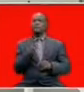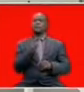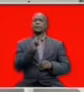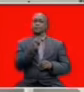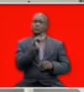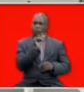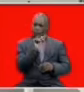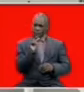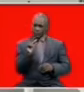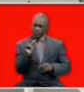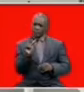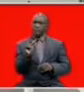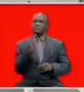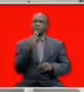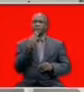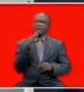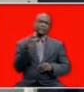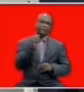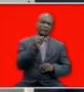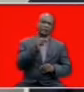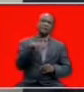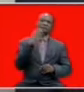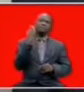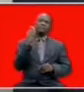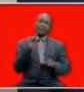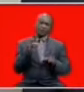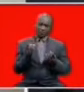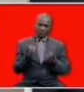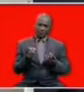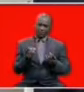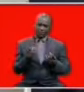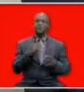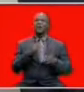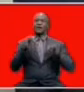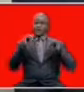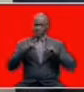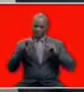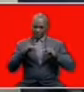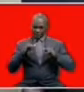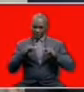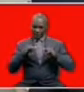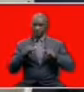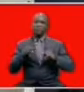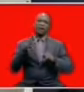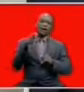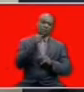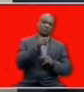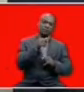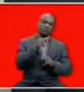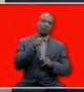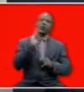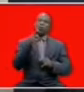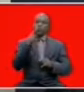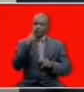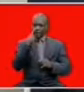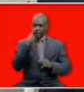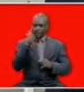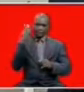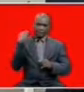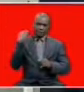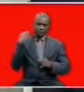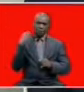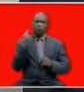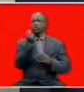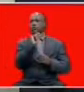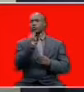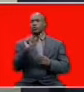words, is this really achievable? Yes, of course, it is achievable. You know, when we were at school doing business management,